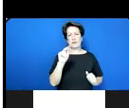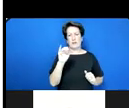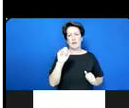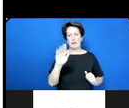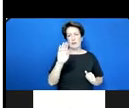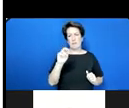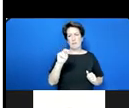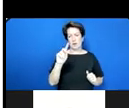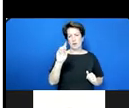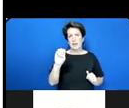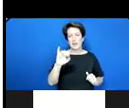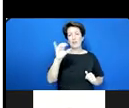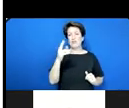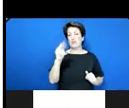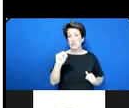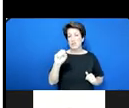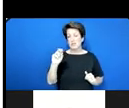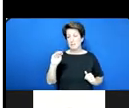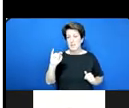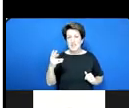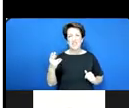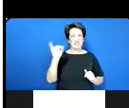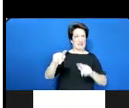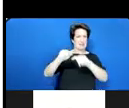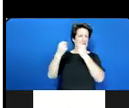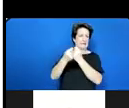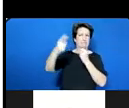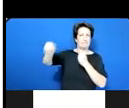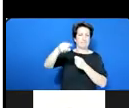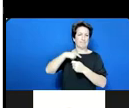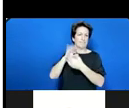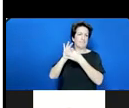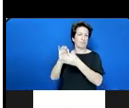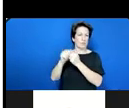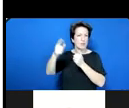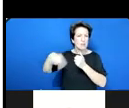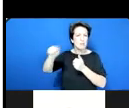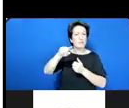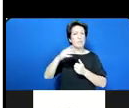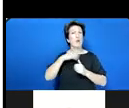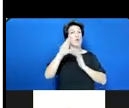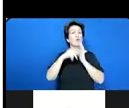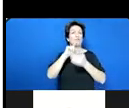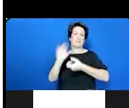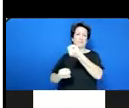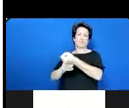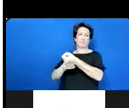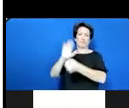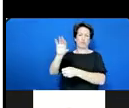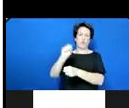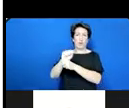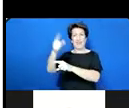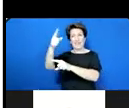Smith and the whole team over there. So, you know, my role is really to support their work as they support your